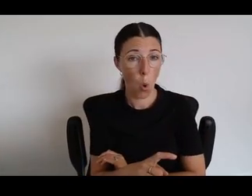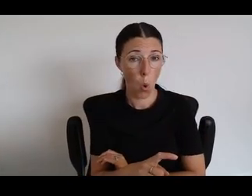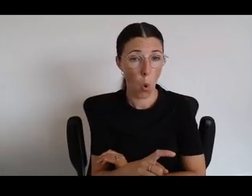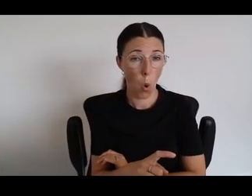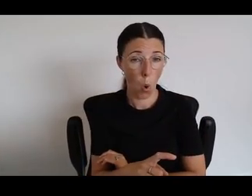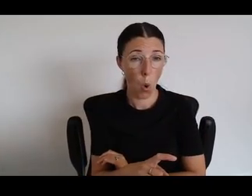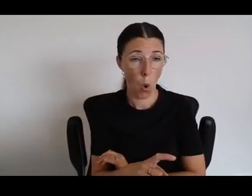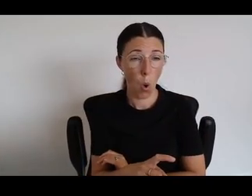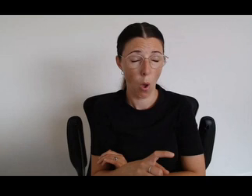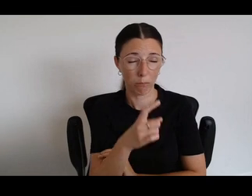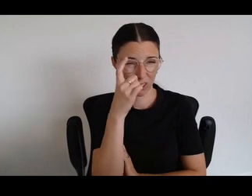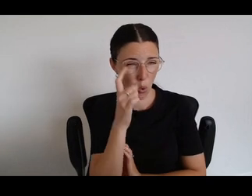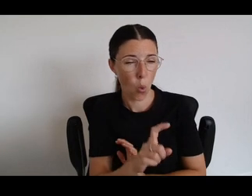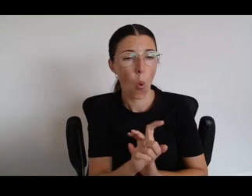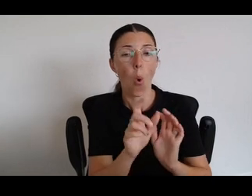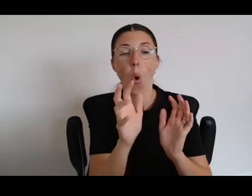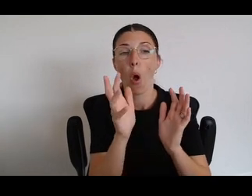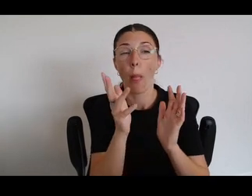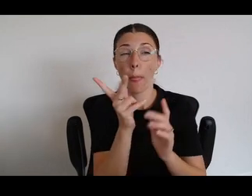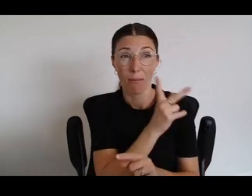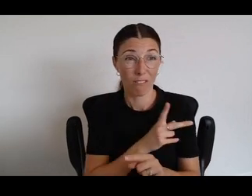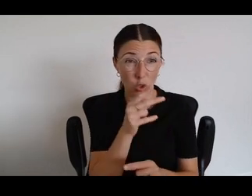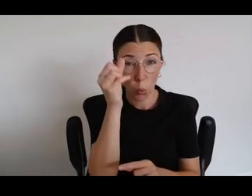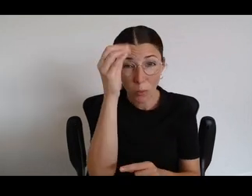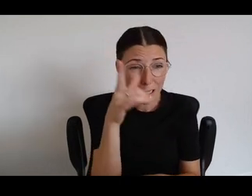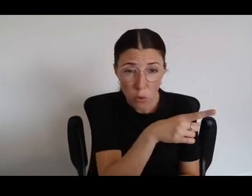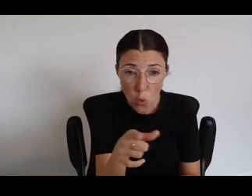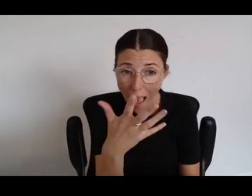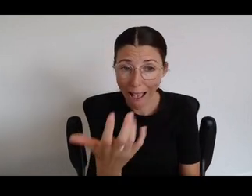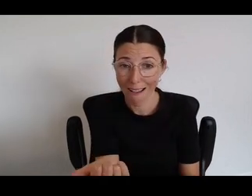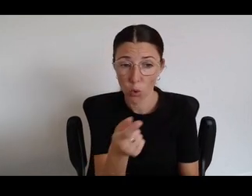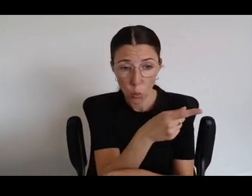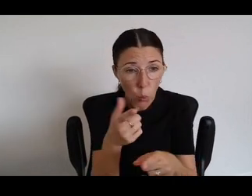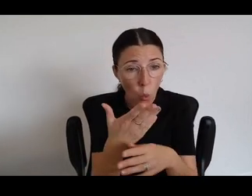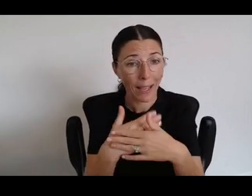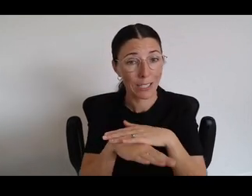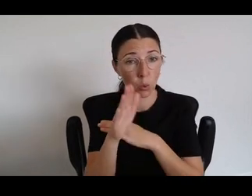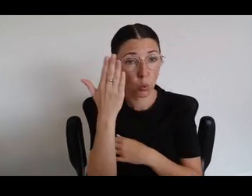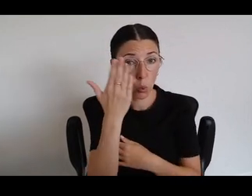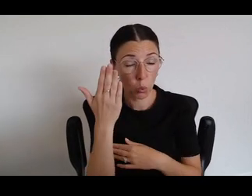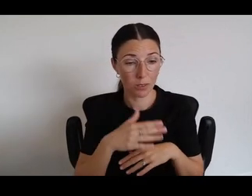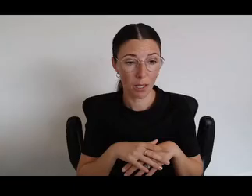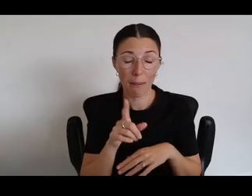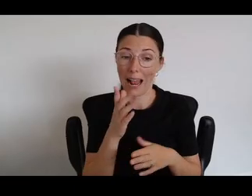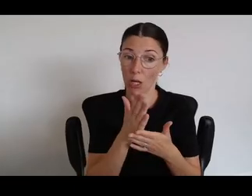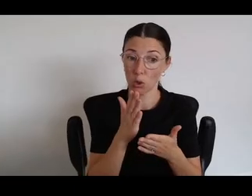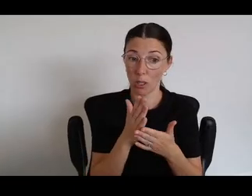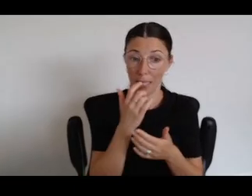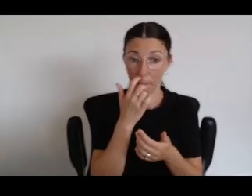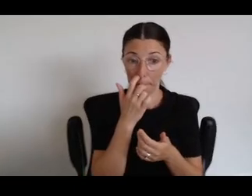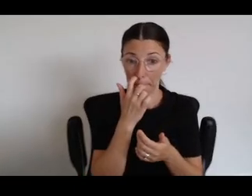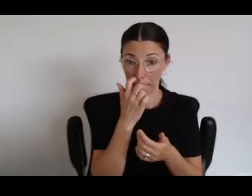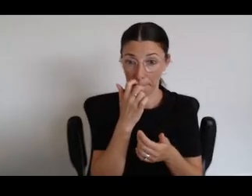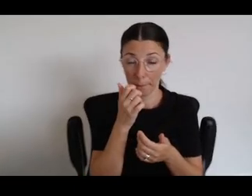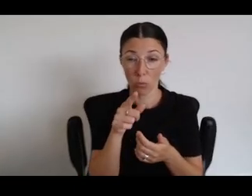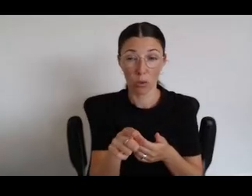school as educators, that you know much more than you think you do. But you know much less than you think you do in the kind of a middle of